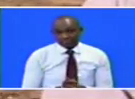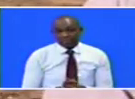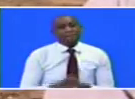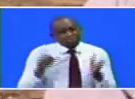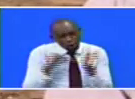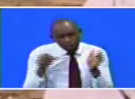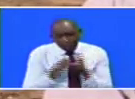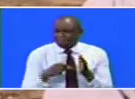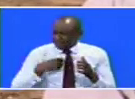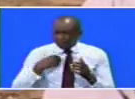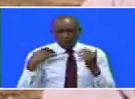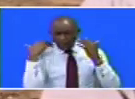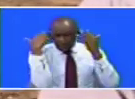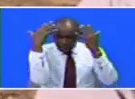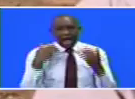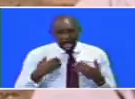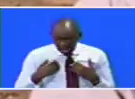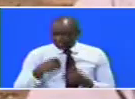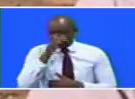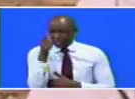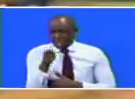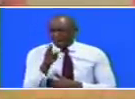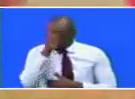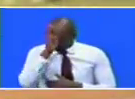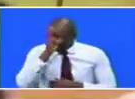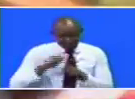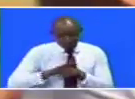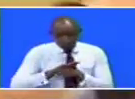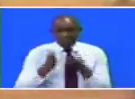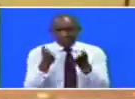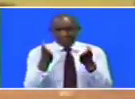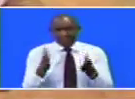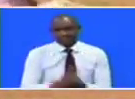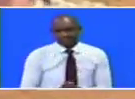Tension remains high in the town with heavy security presence.